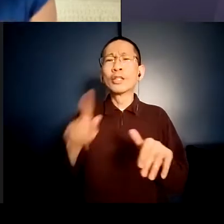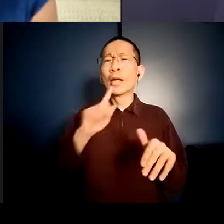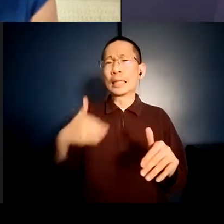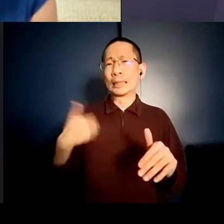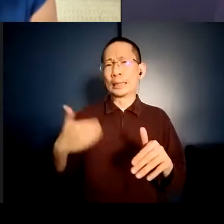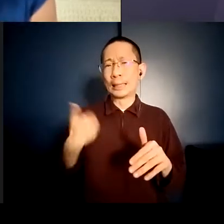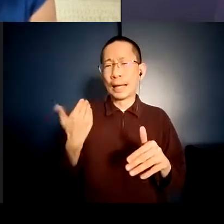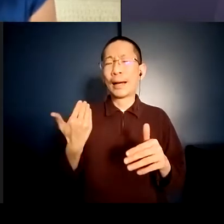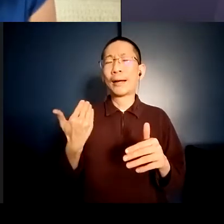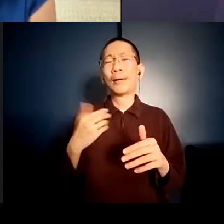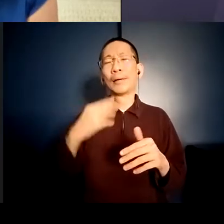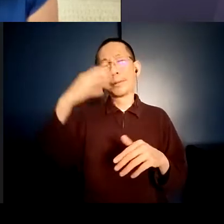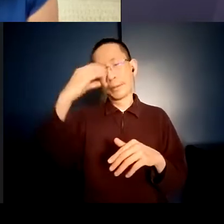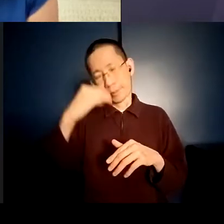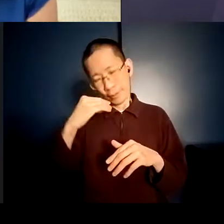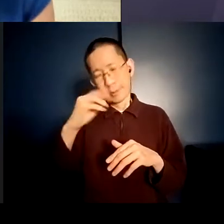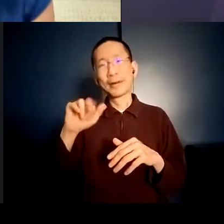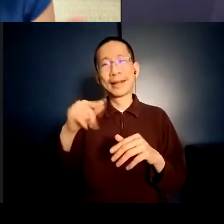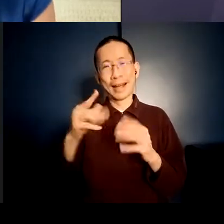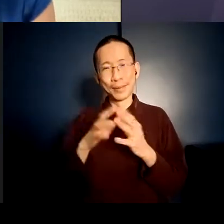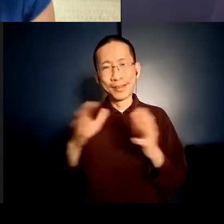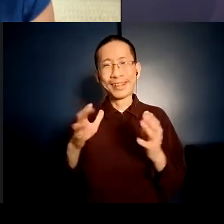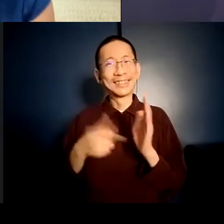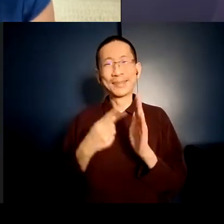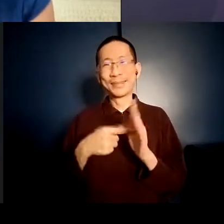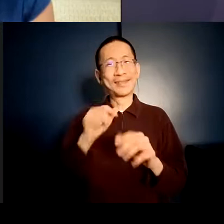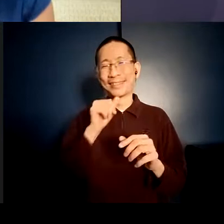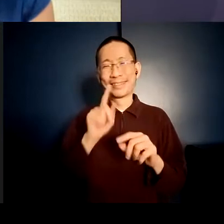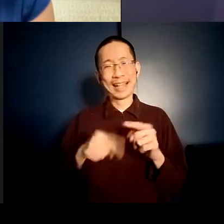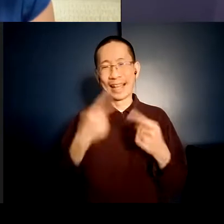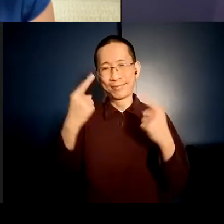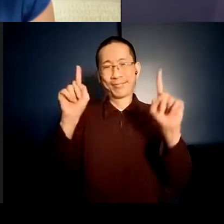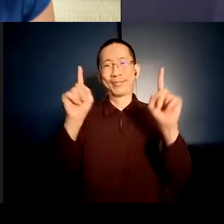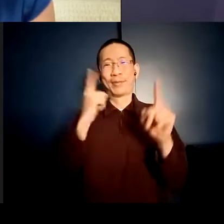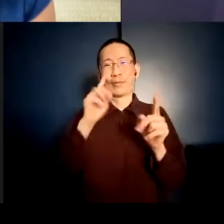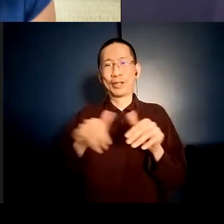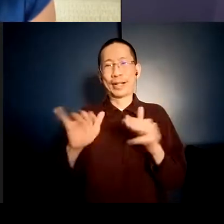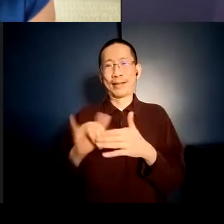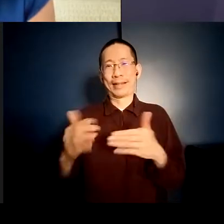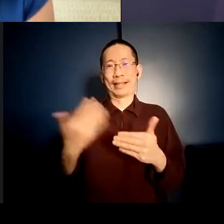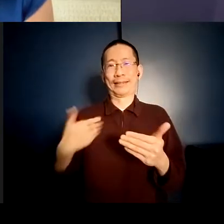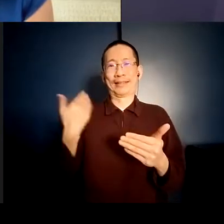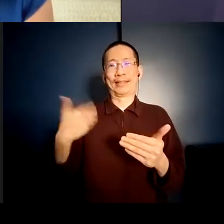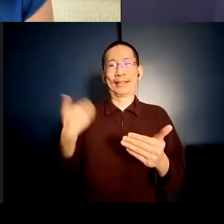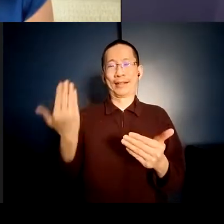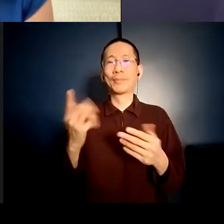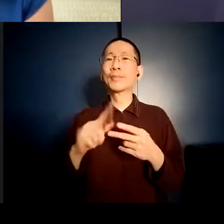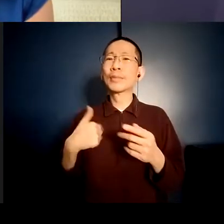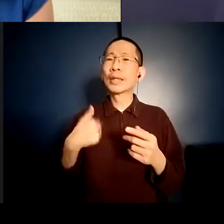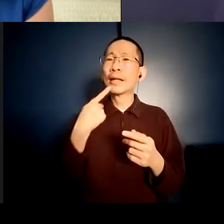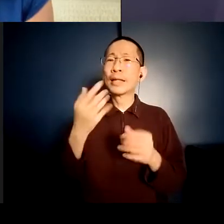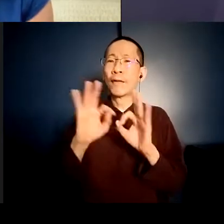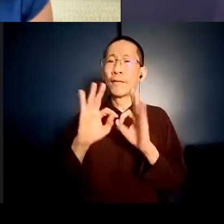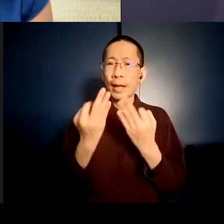and taking a lot of naps, and sometimes that's not achievable for a child who is that young. But I try to tell families,